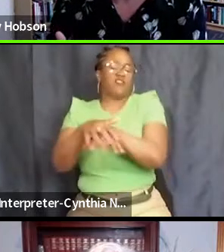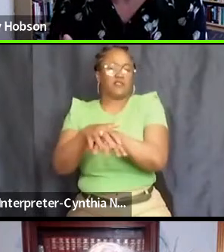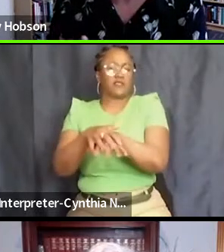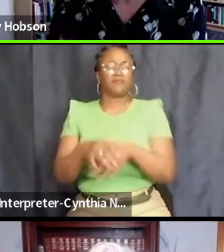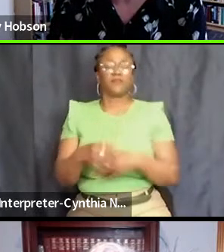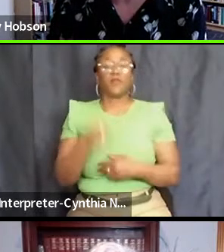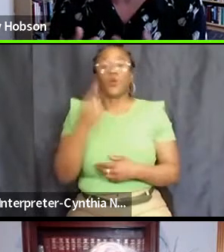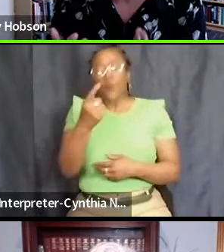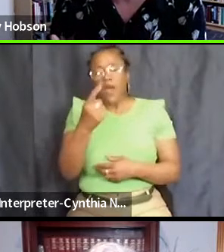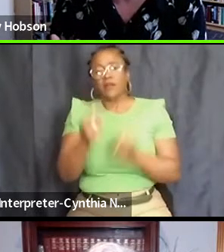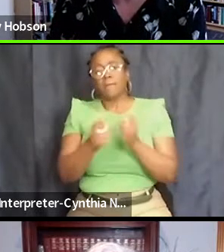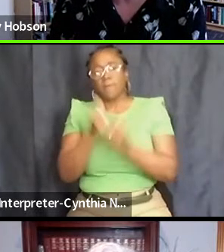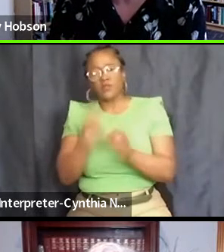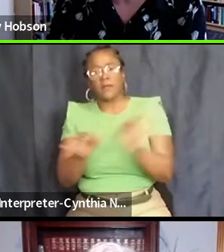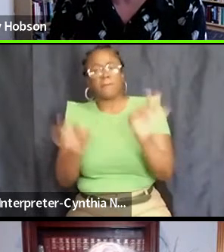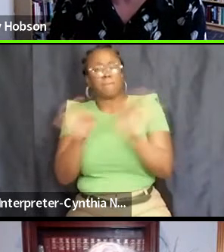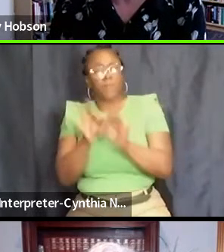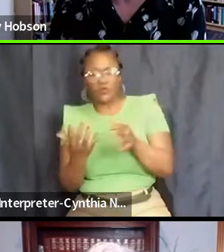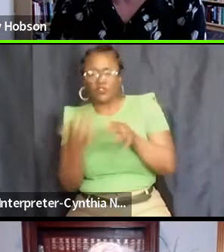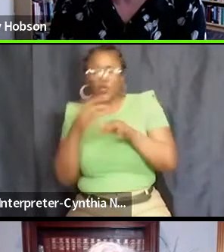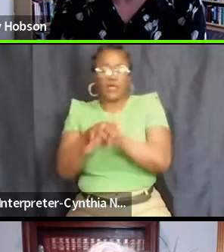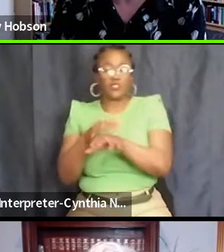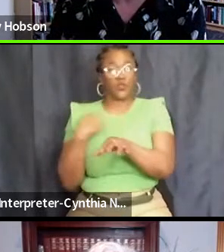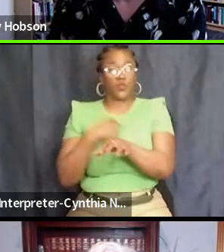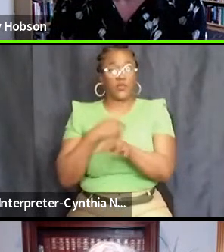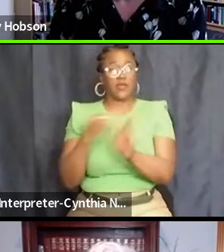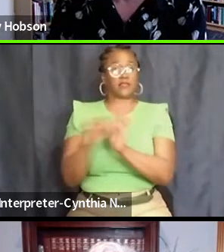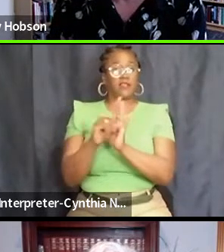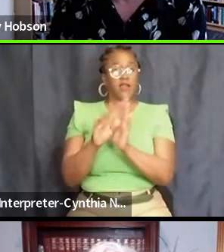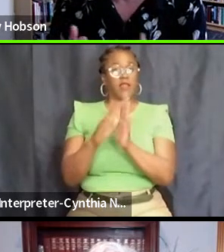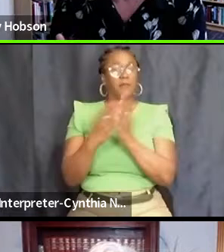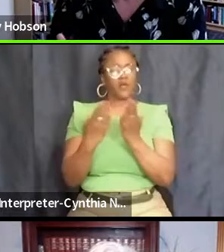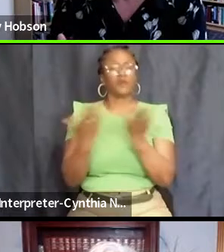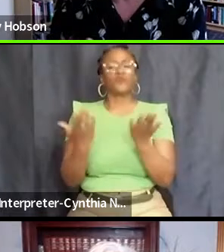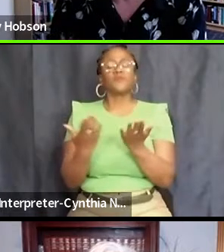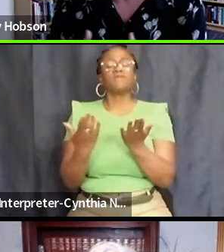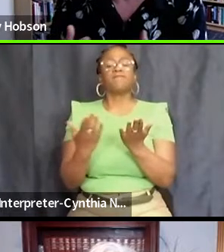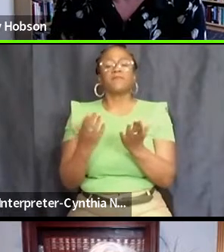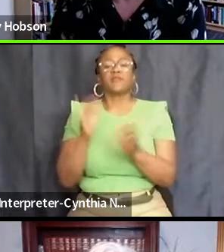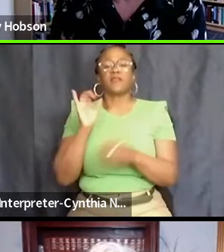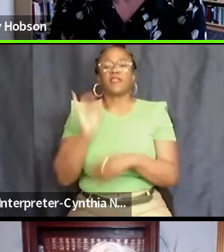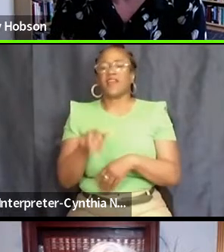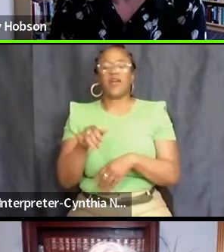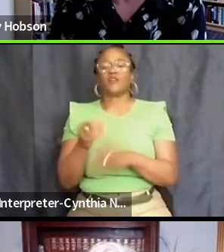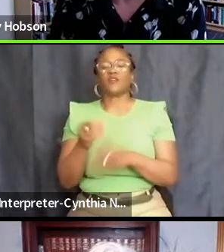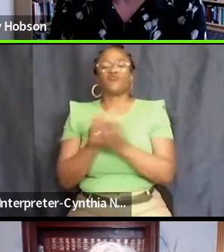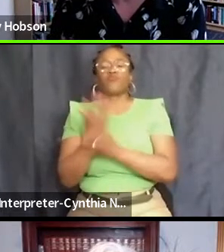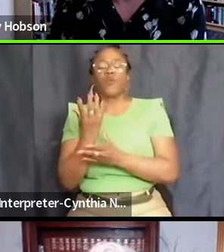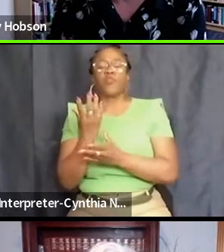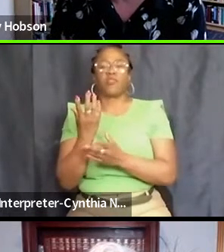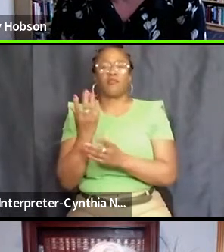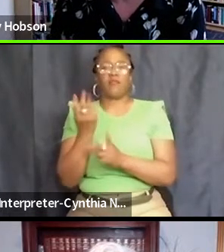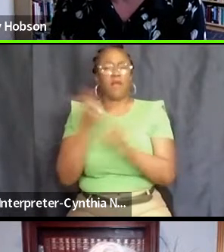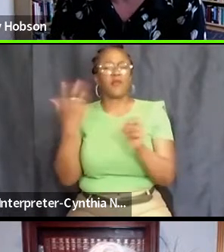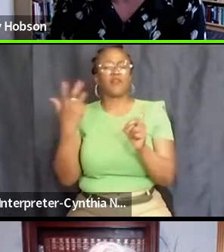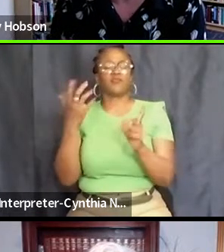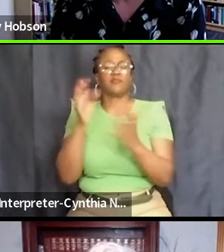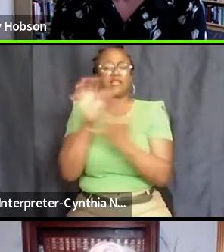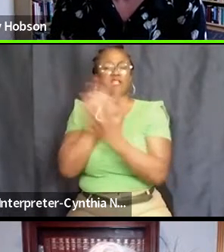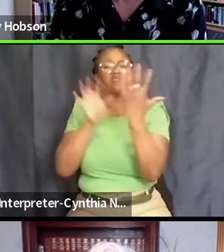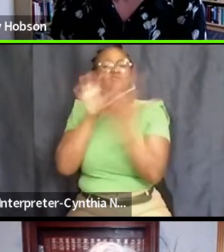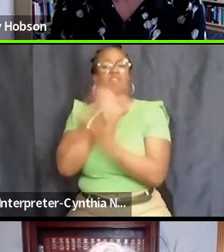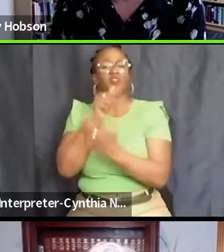of the most important forms of coherence that we really identify in the book is the growth and the elaboration of intersectional